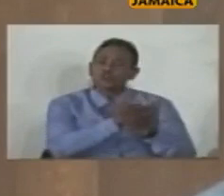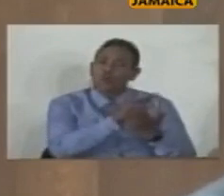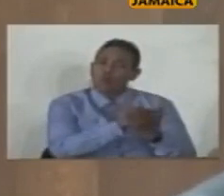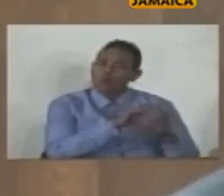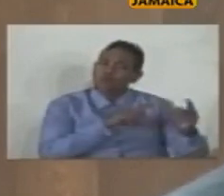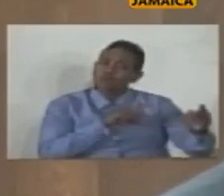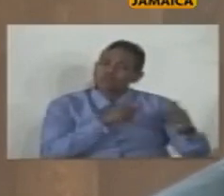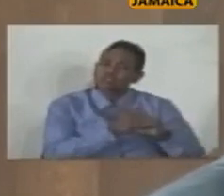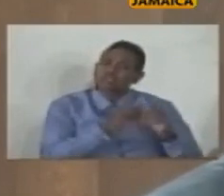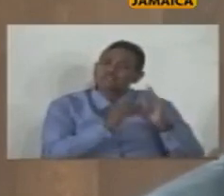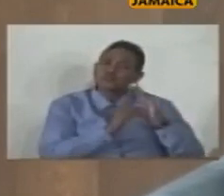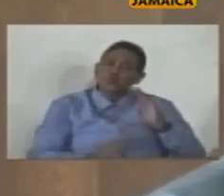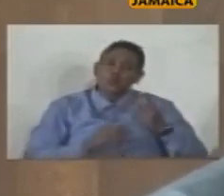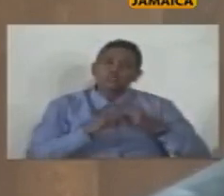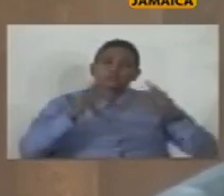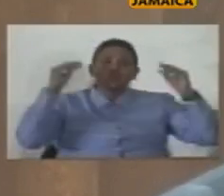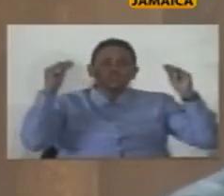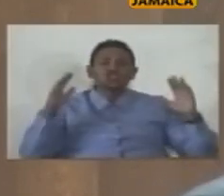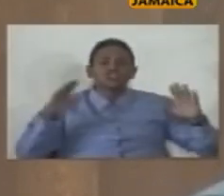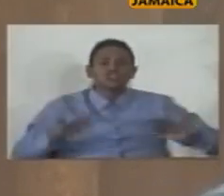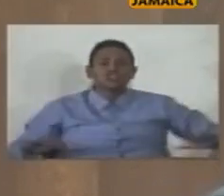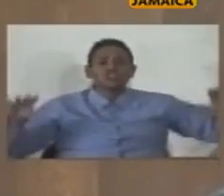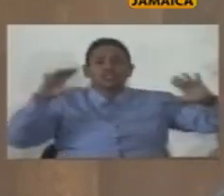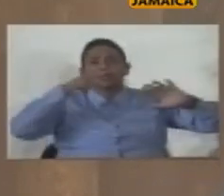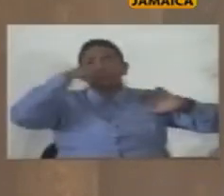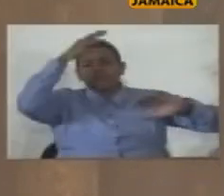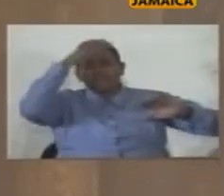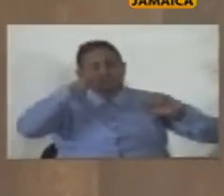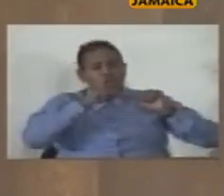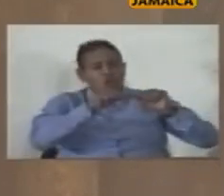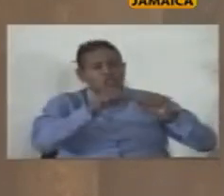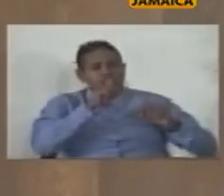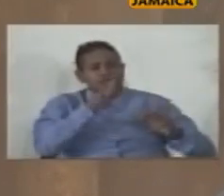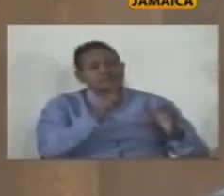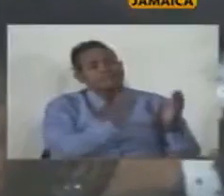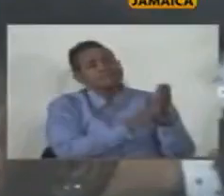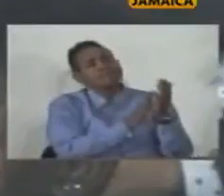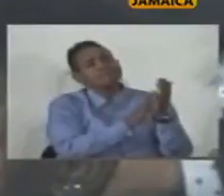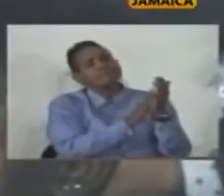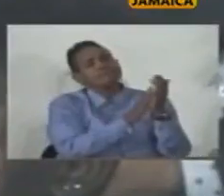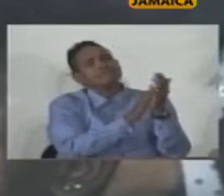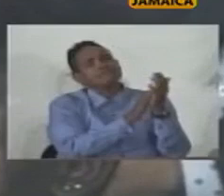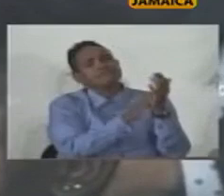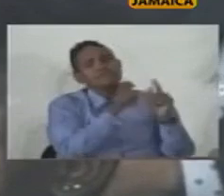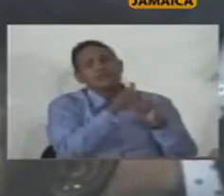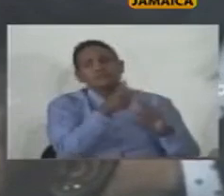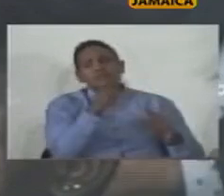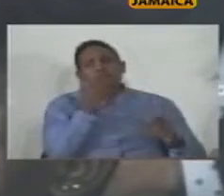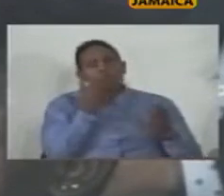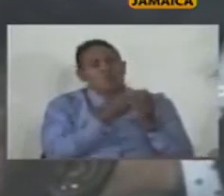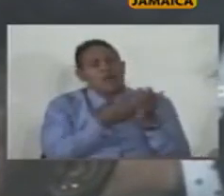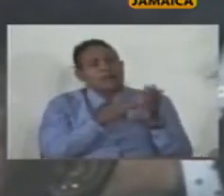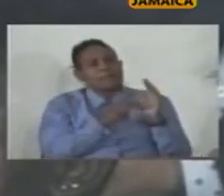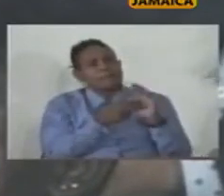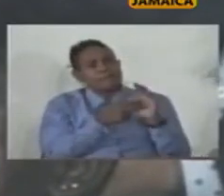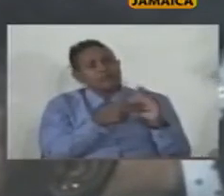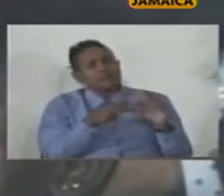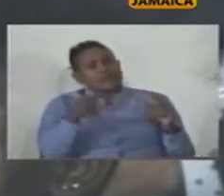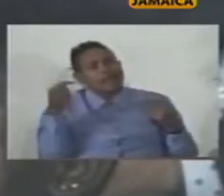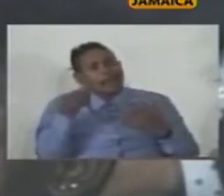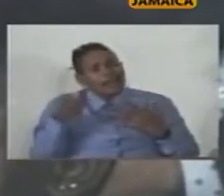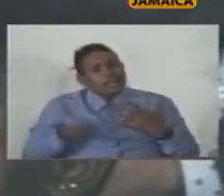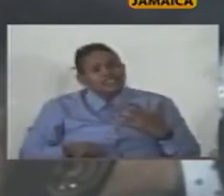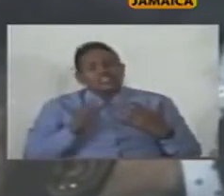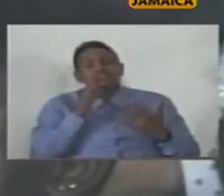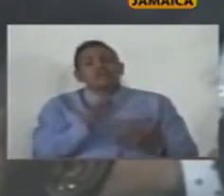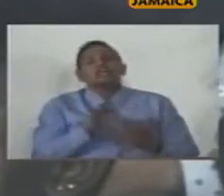the students, and the teachers and the parents continue to sing the praise of this well-needed initiative, especially in